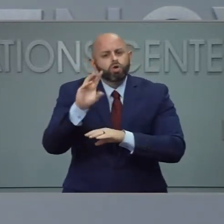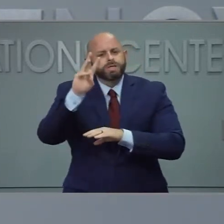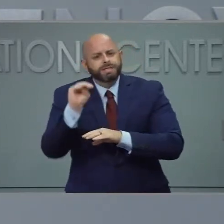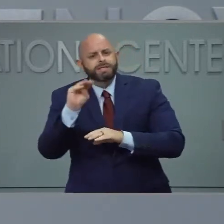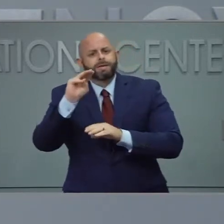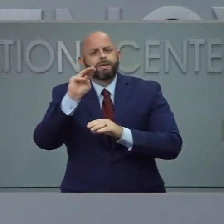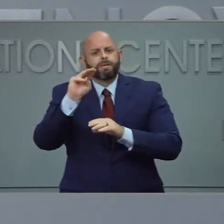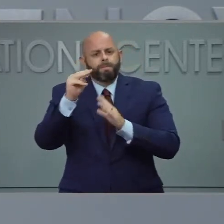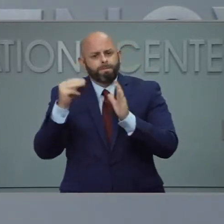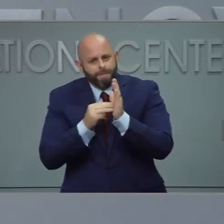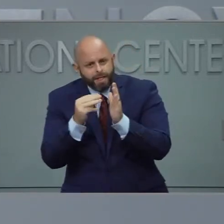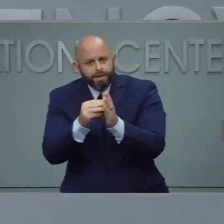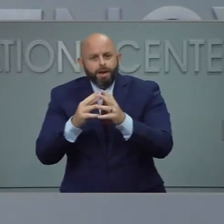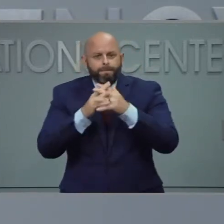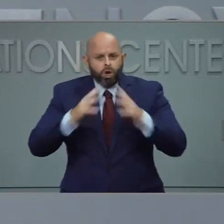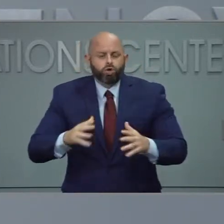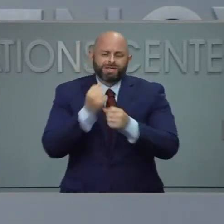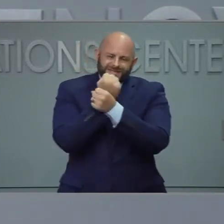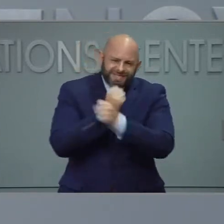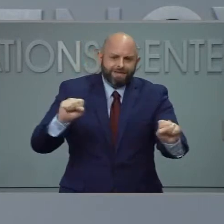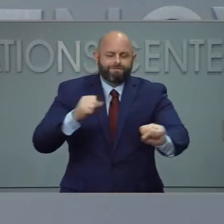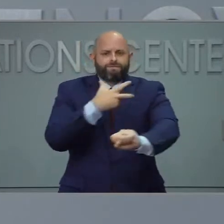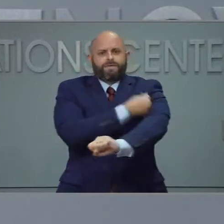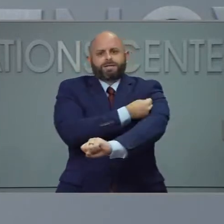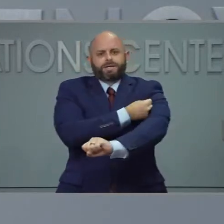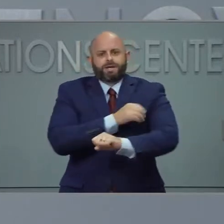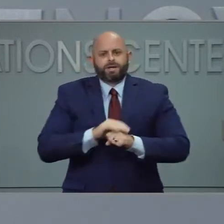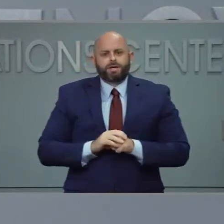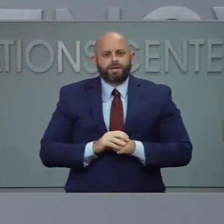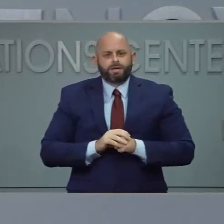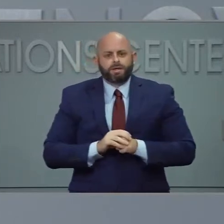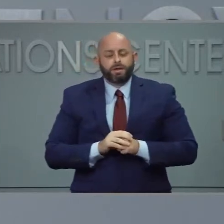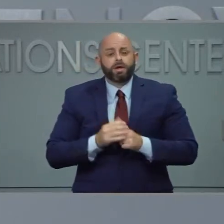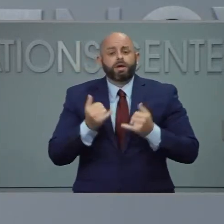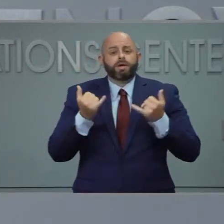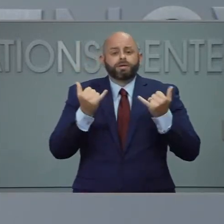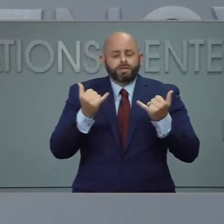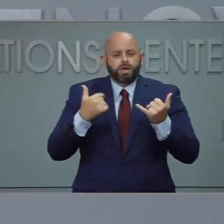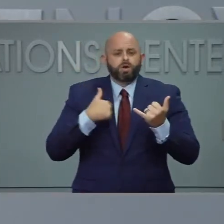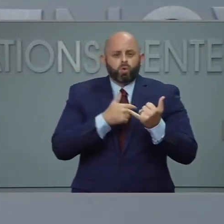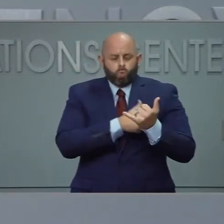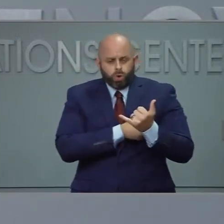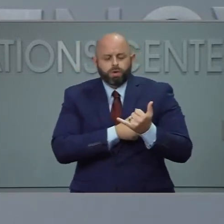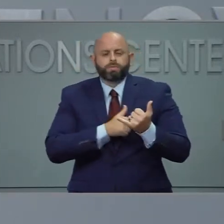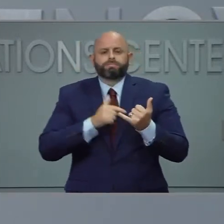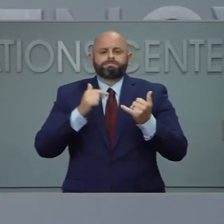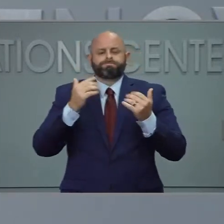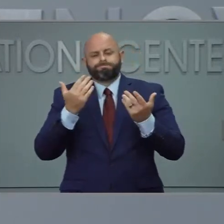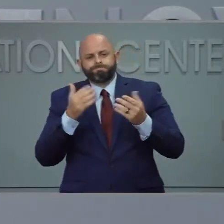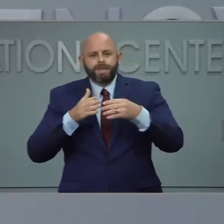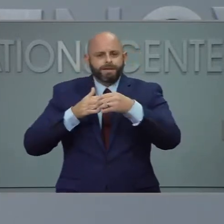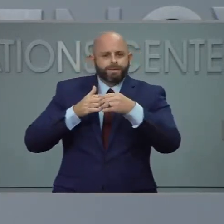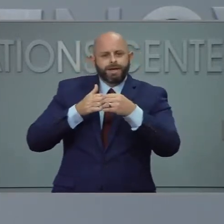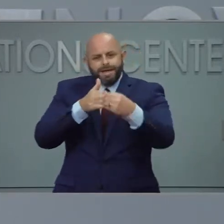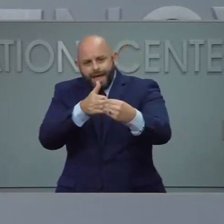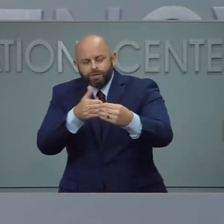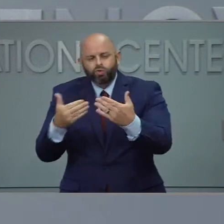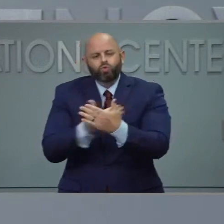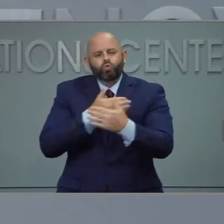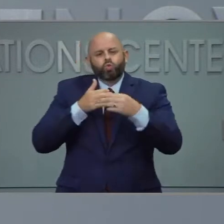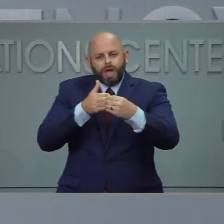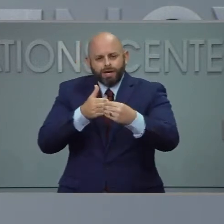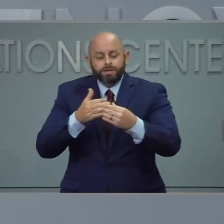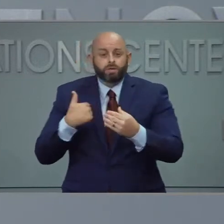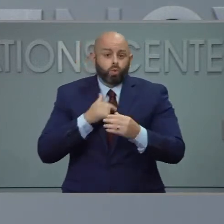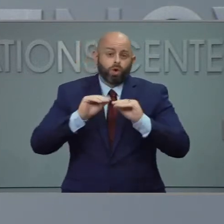have been safely vaccinated. Today, we're updating our guidance to respond to this current context. And our guidance is